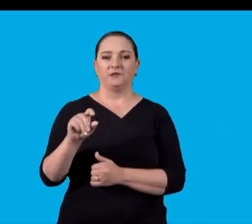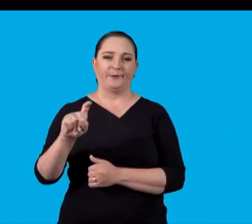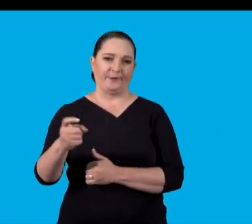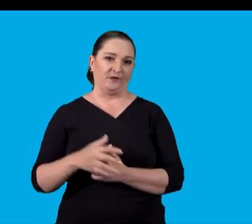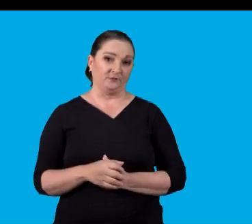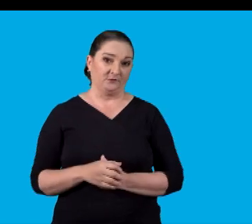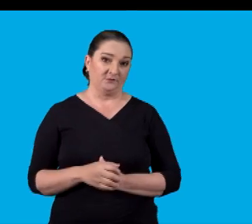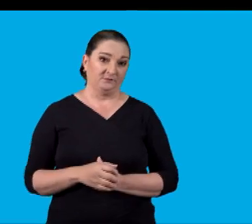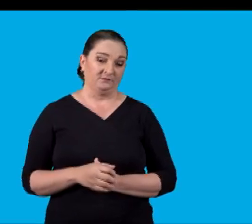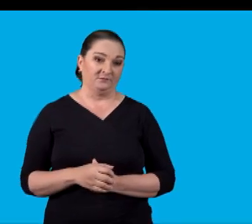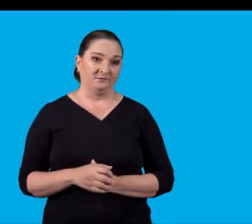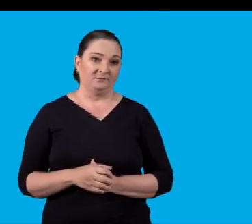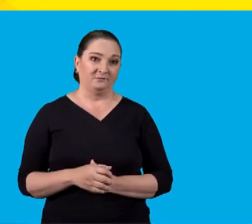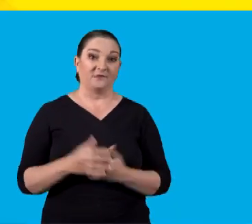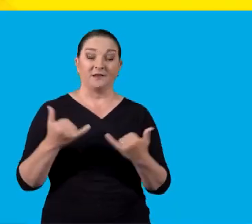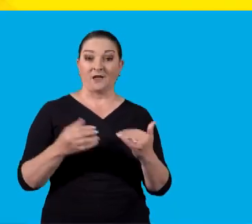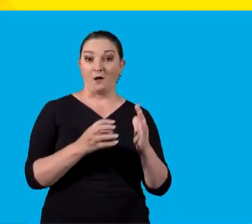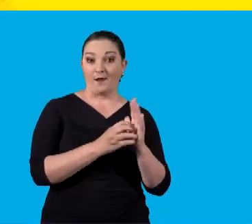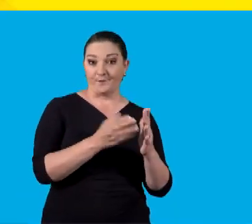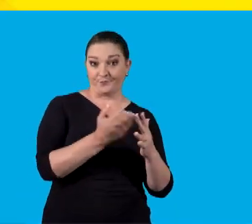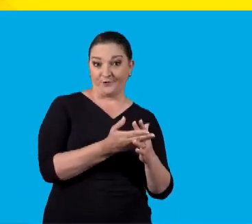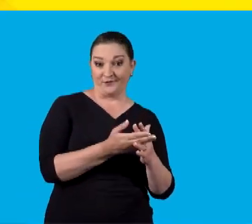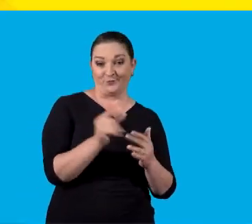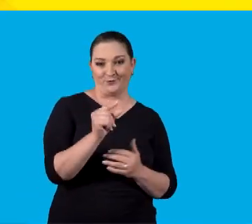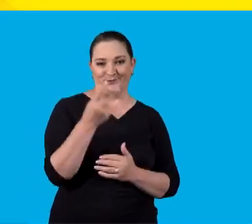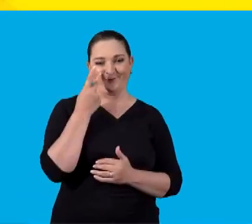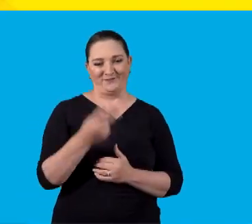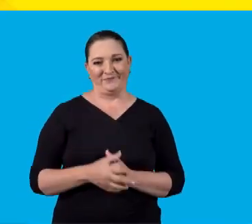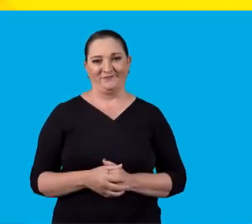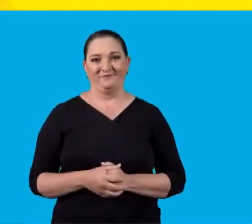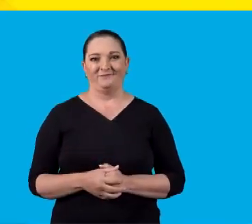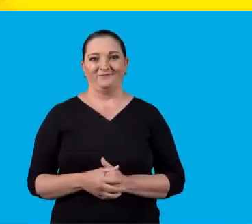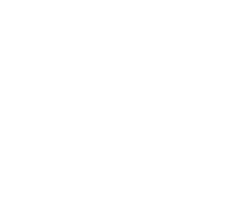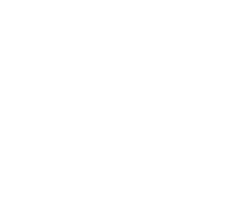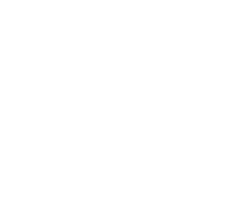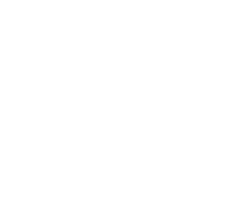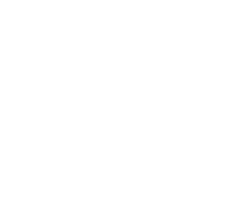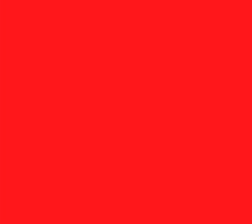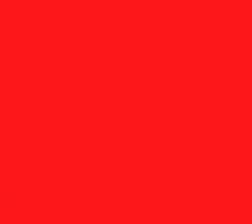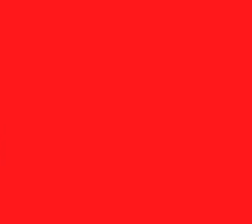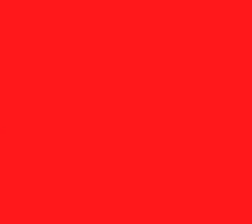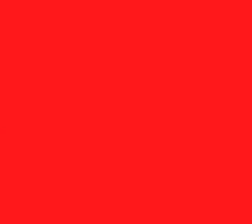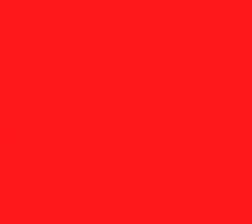900,000. Dear learners, we'll go for an ad break and I'll see you shortly.